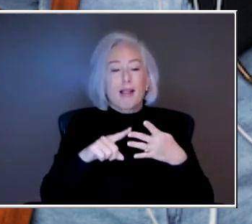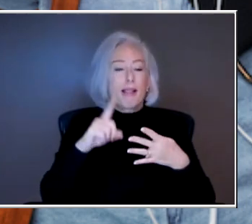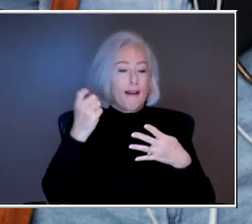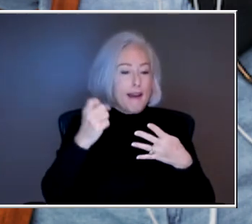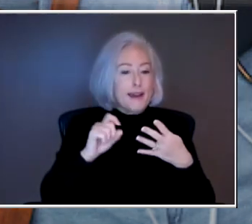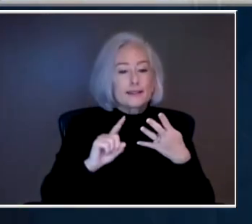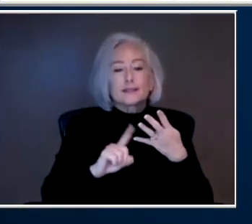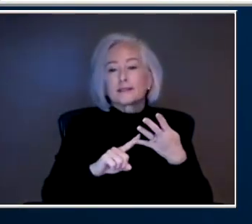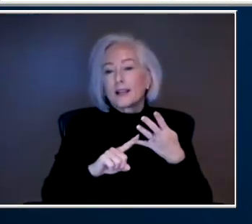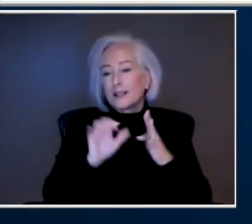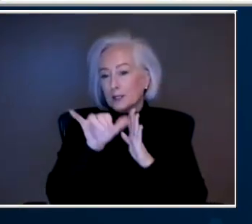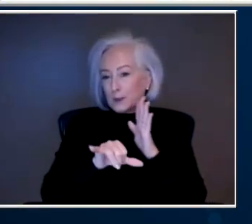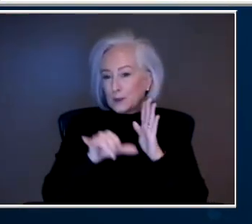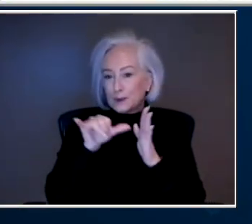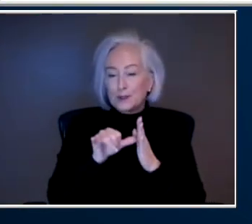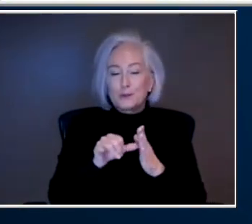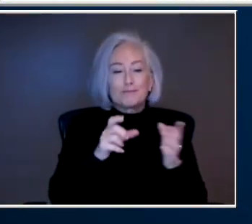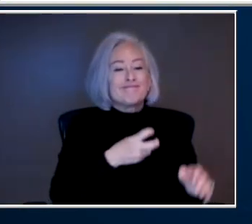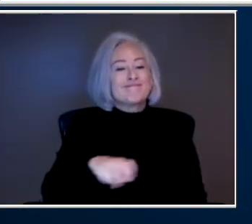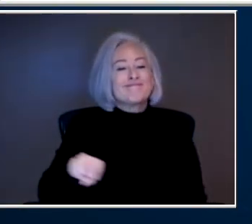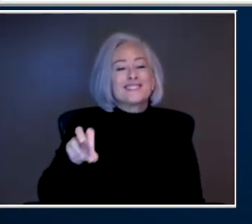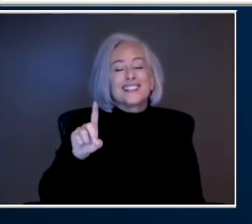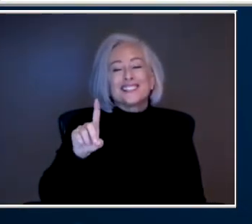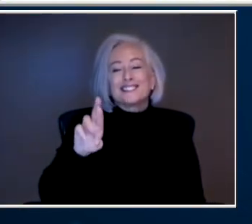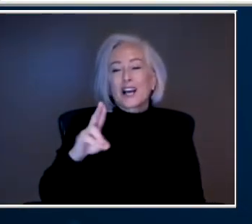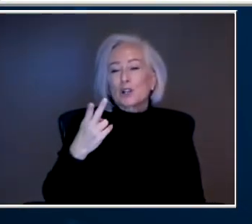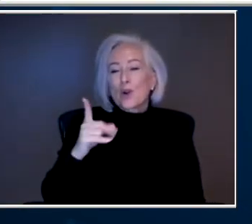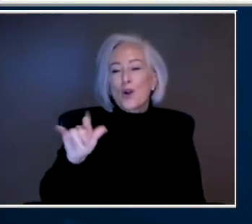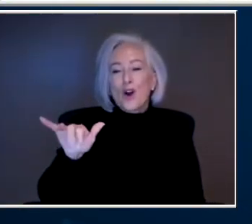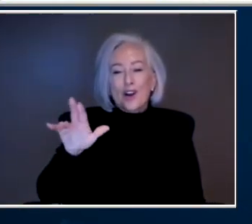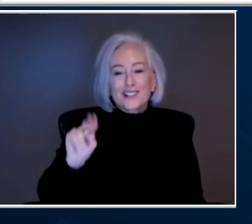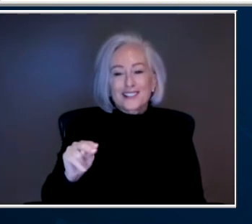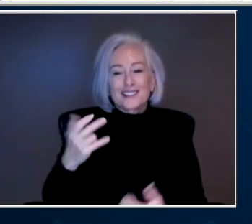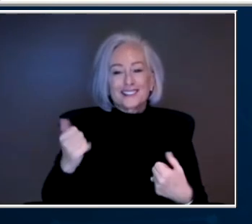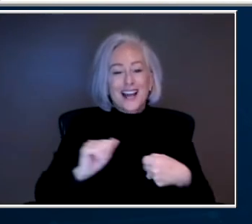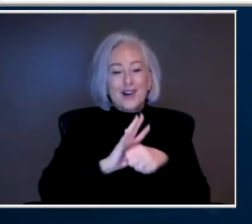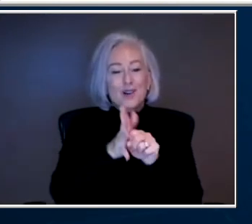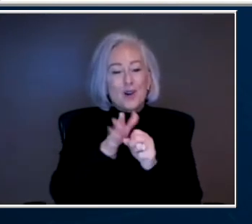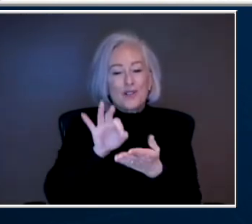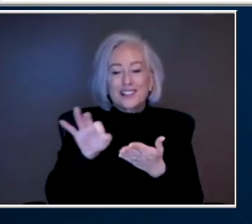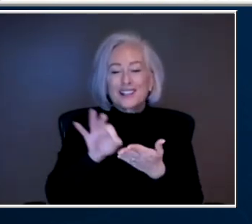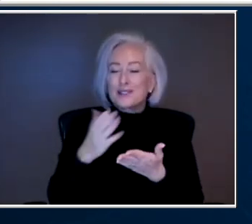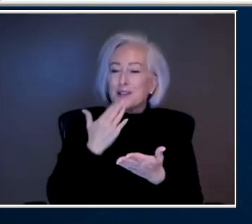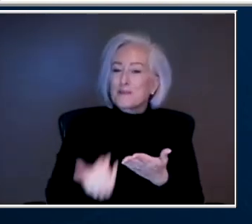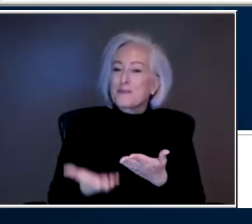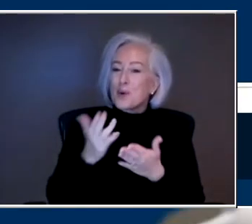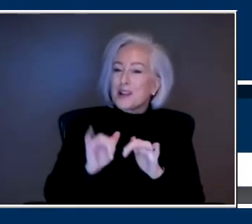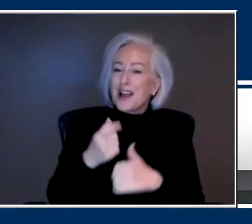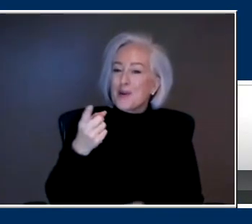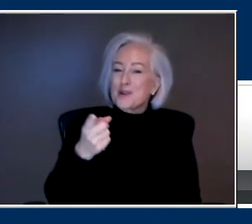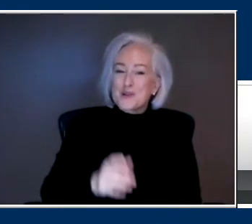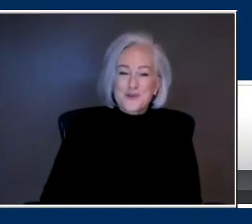COVID count from Dr. Dana Hawkinson, Medical Director of Infection Prevention and Control. Good morning. How are you?